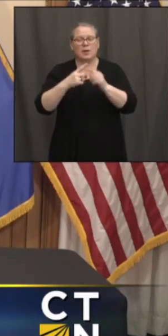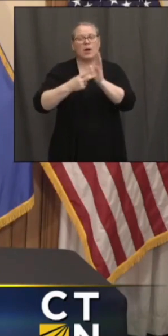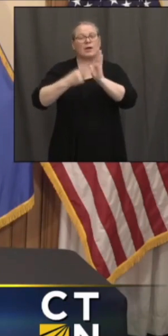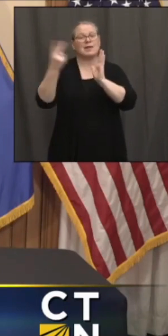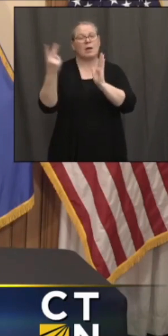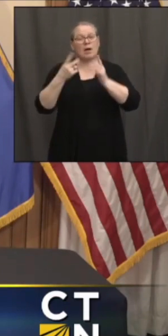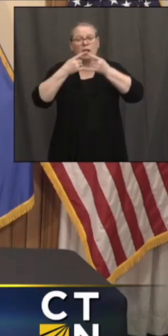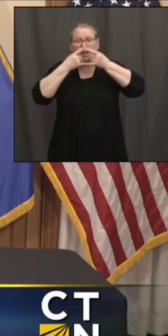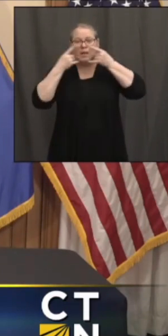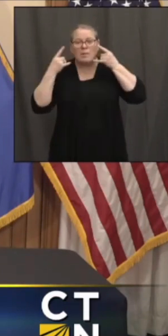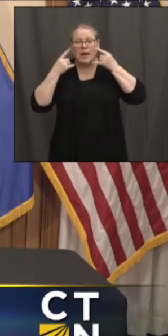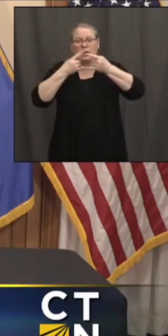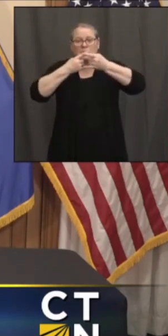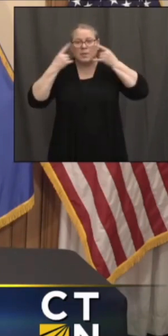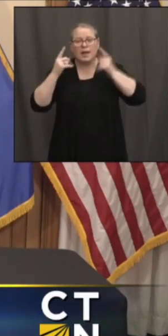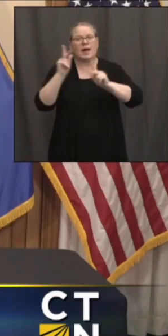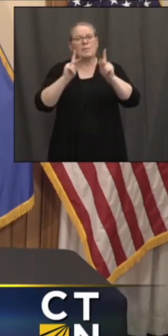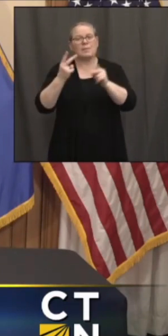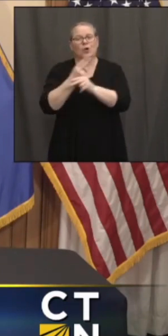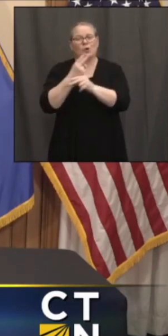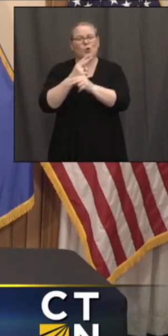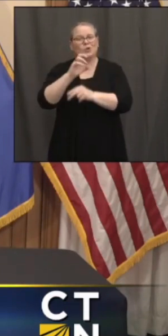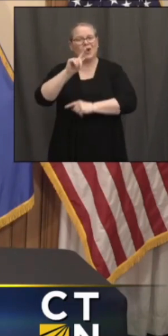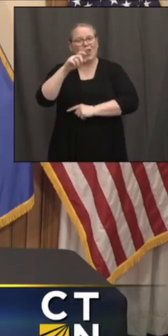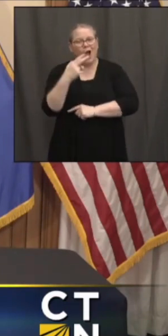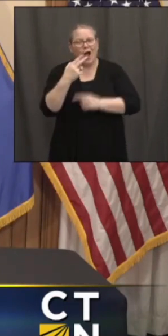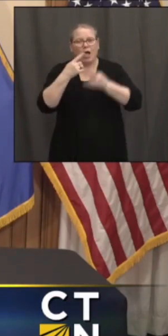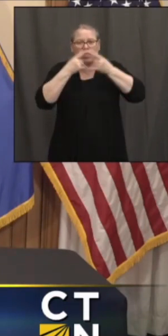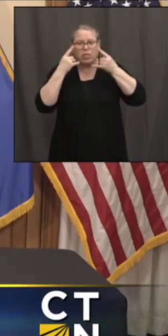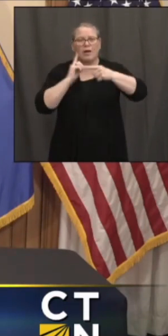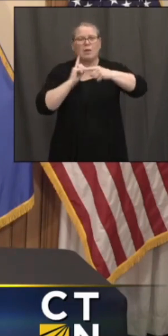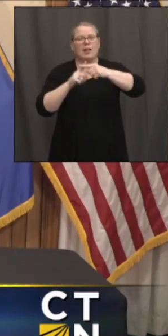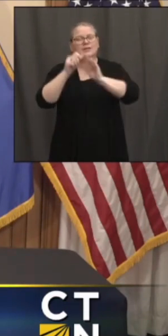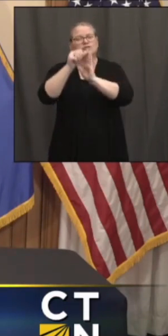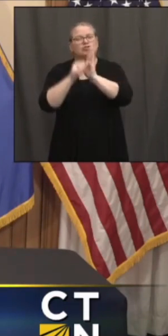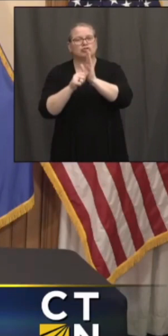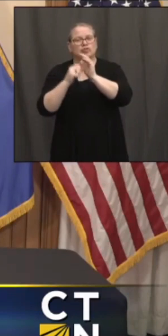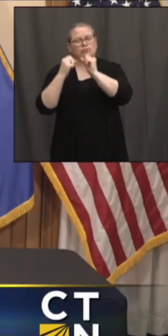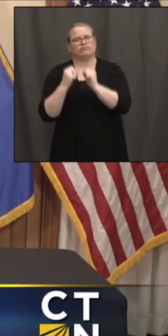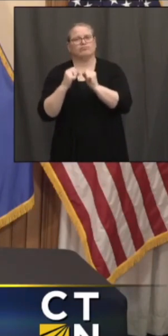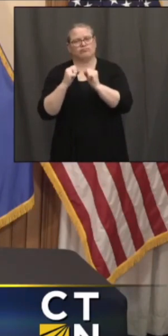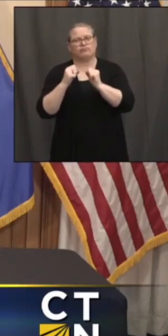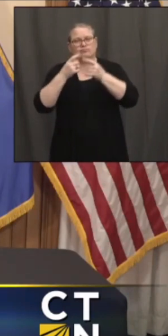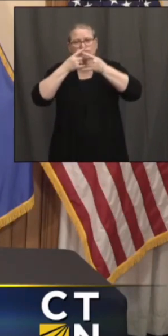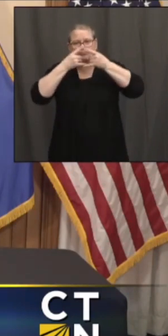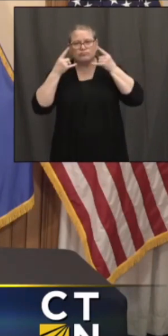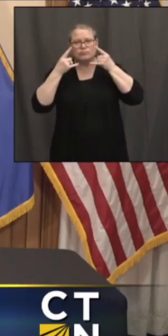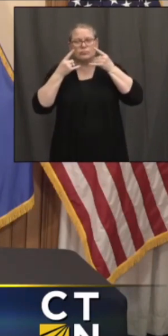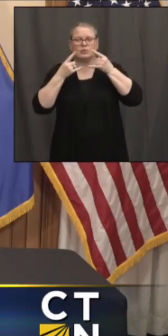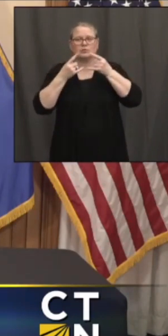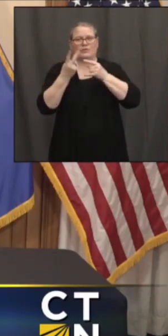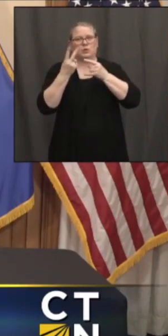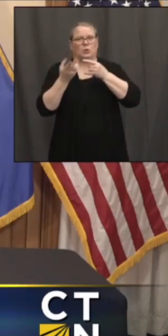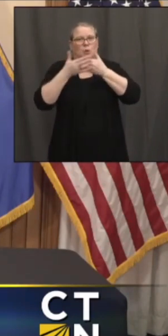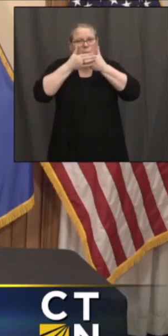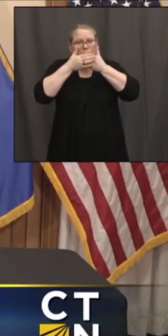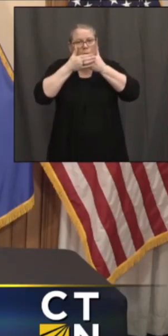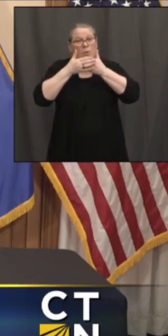might be some benefit to that. Is that something the state, is considering at all? Is that something that potentially could make its way into